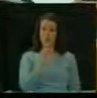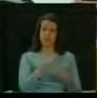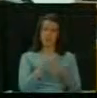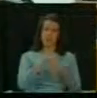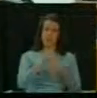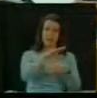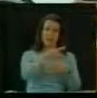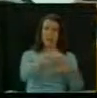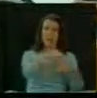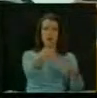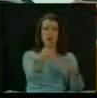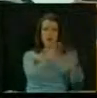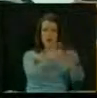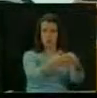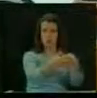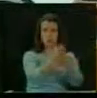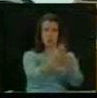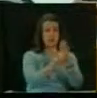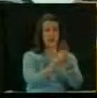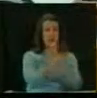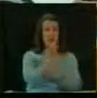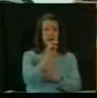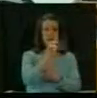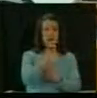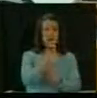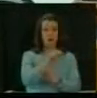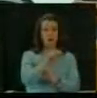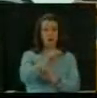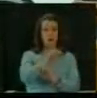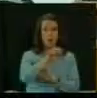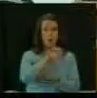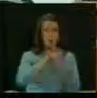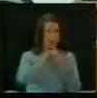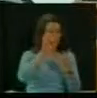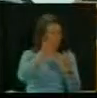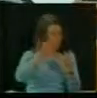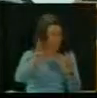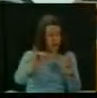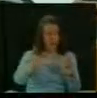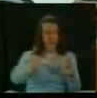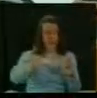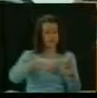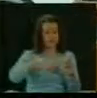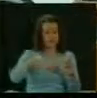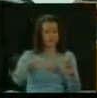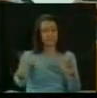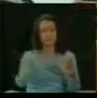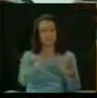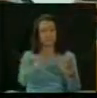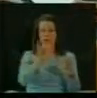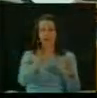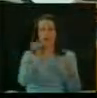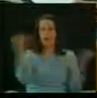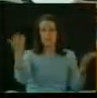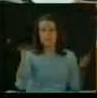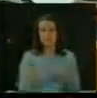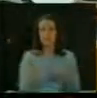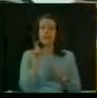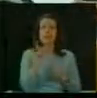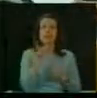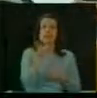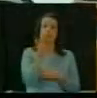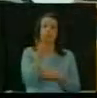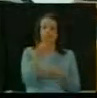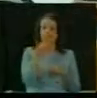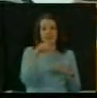County. I think that what we need to do is get this into another body, either the state comptroller, either